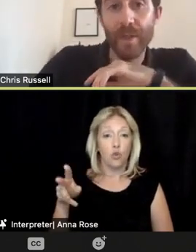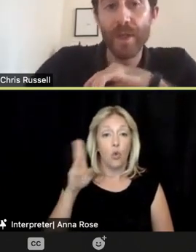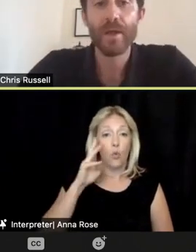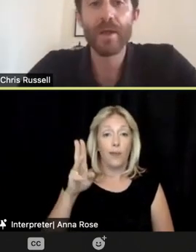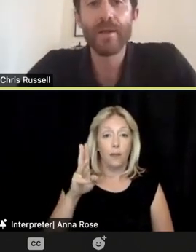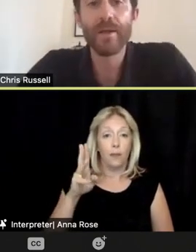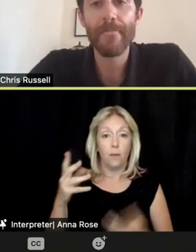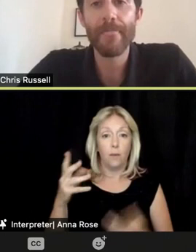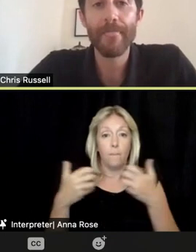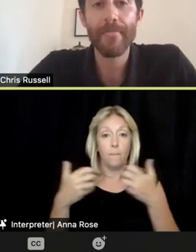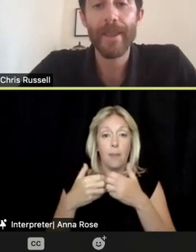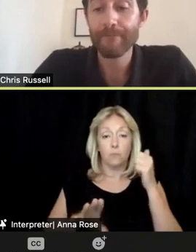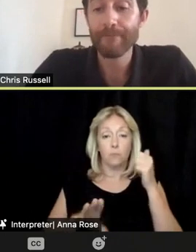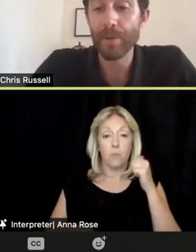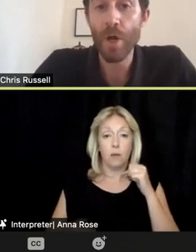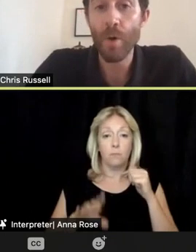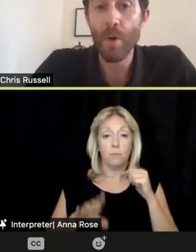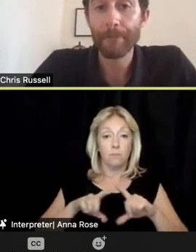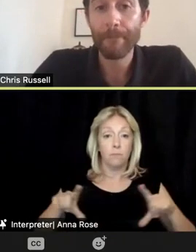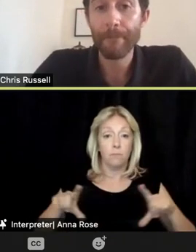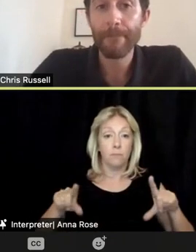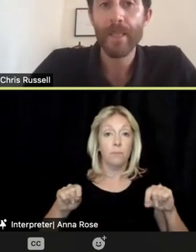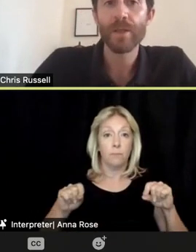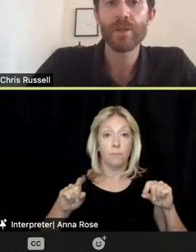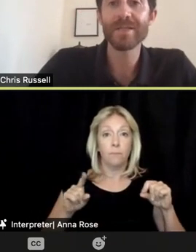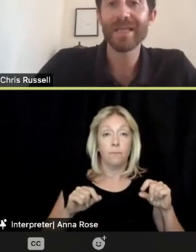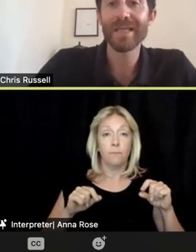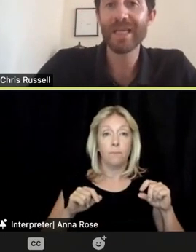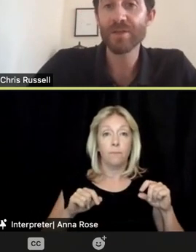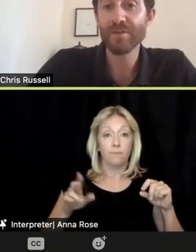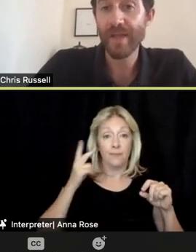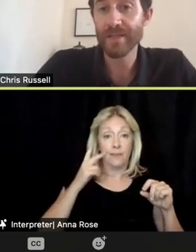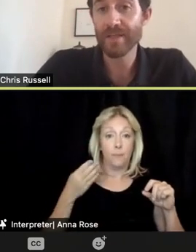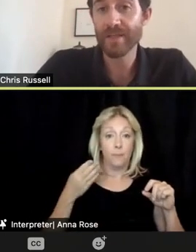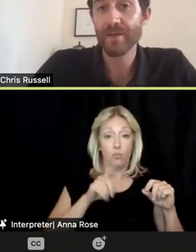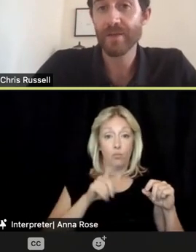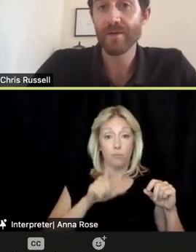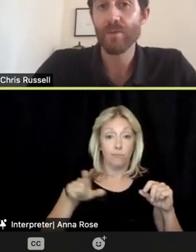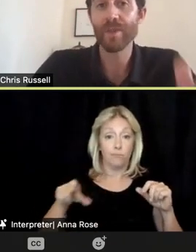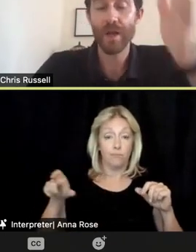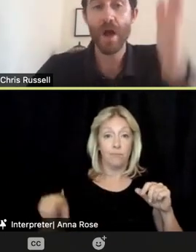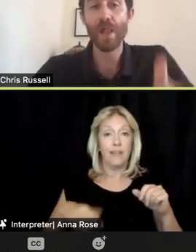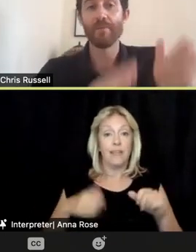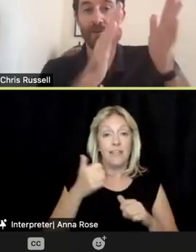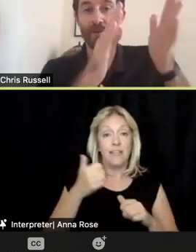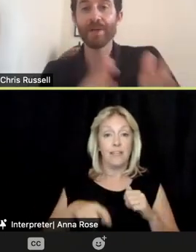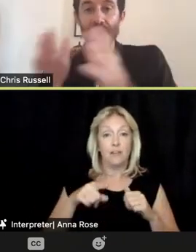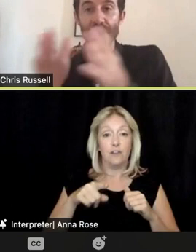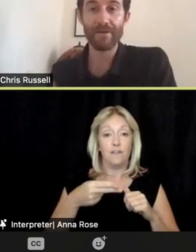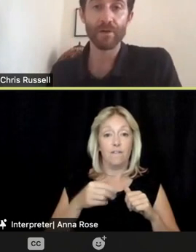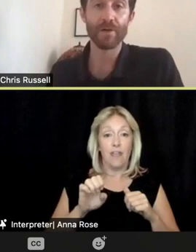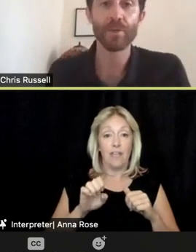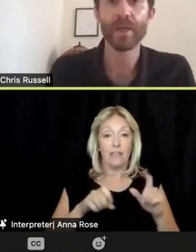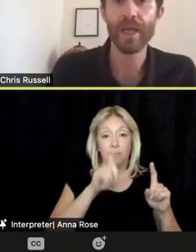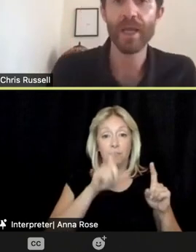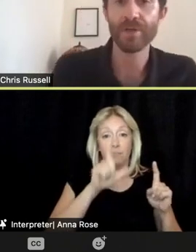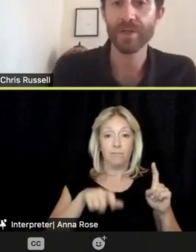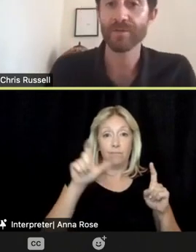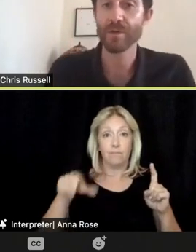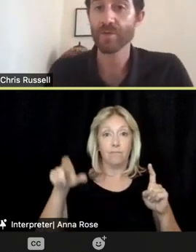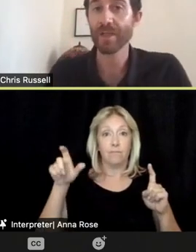bottom. Okay, below, you see each phase with a column for each level